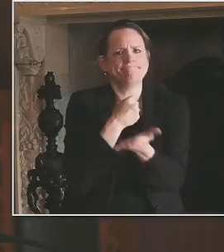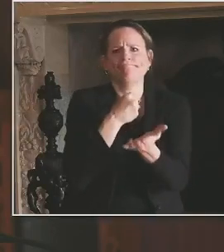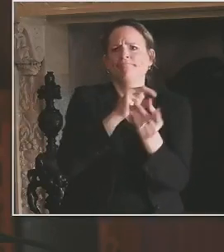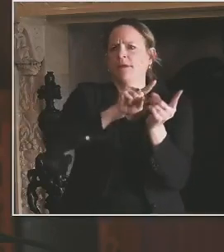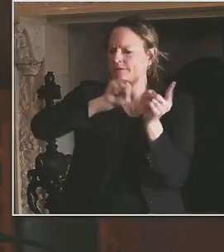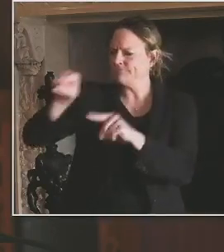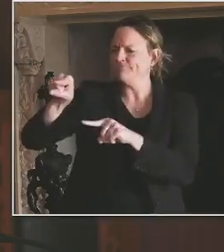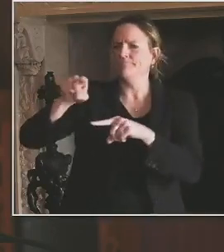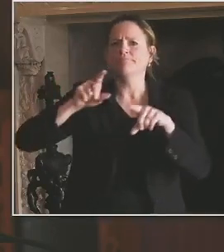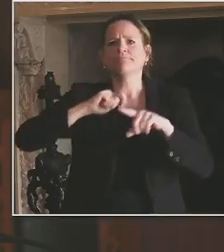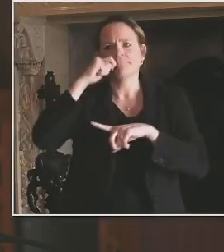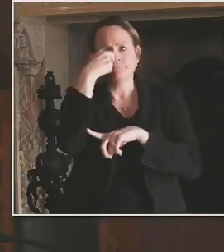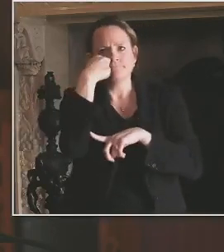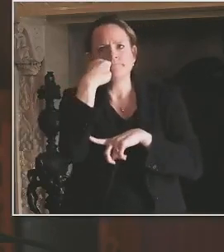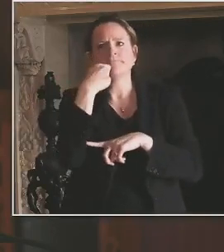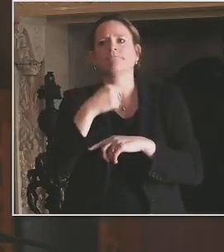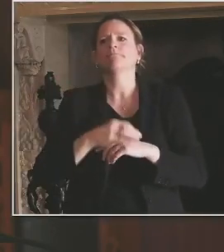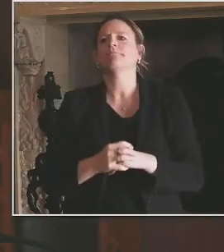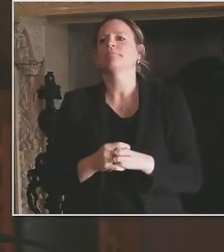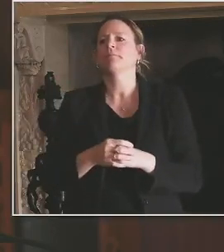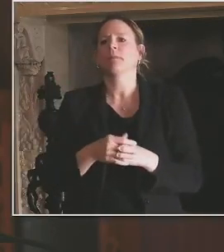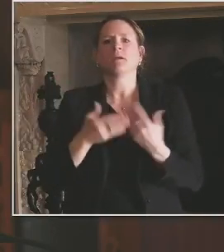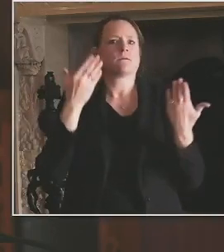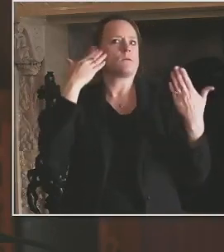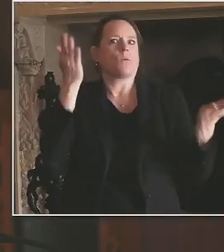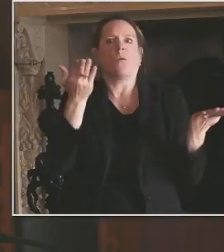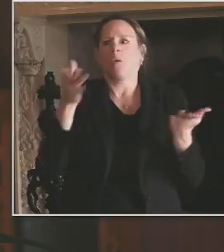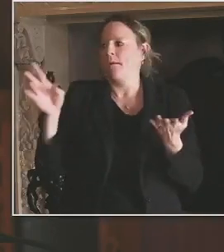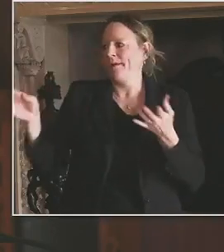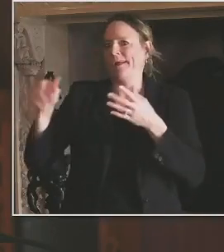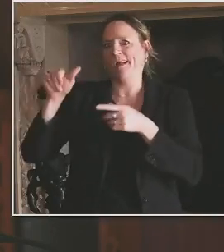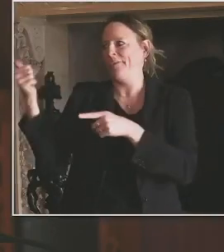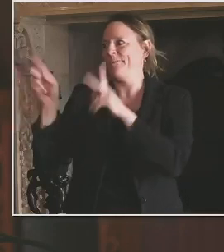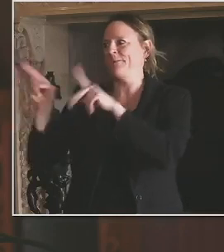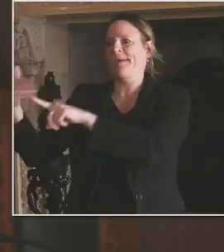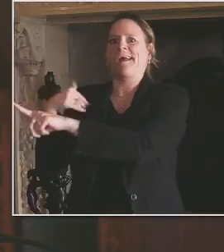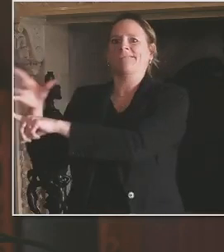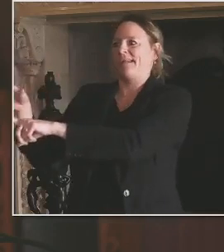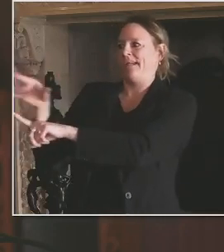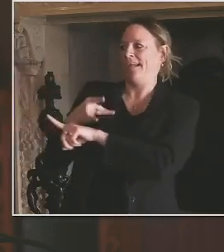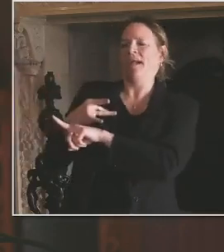test. Call your healthcare provider or go to one of our community testing sites.